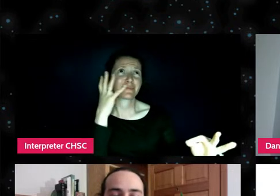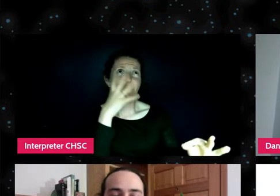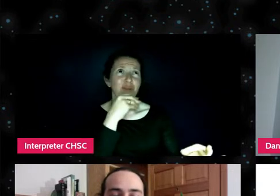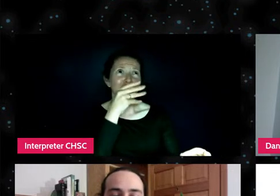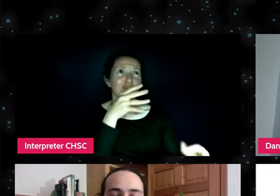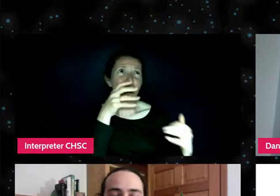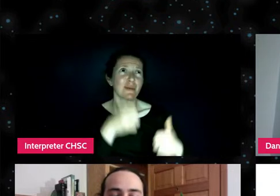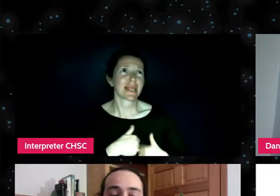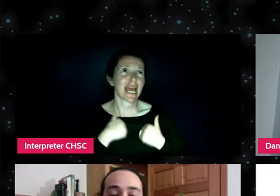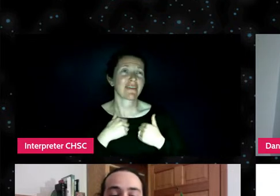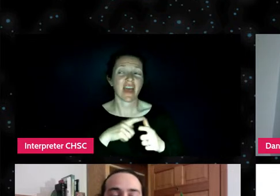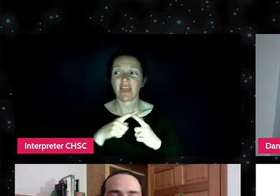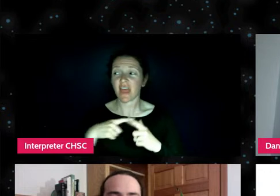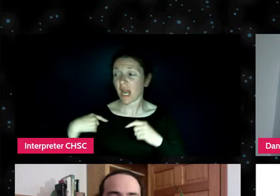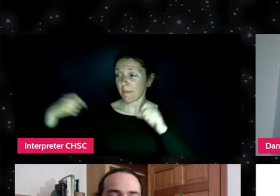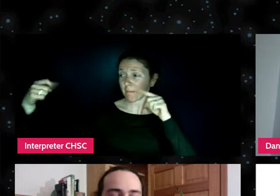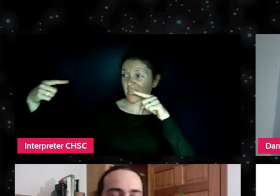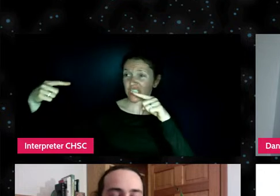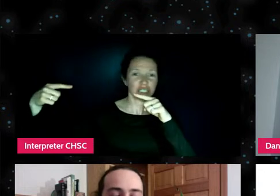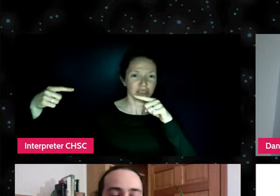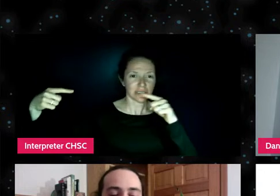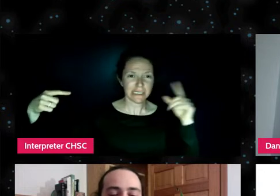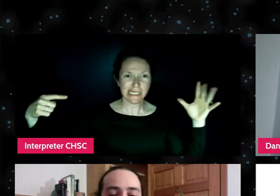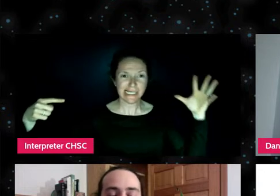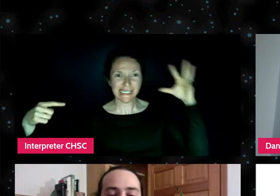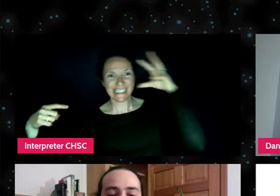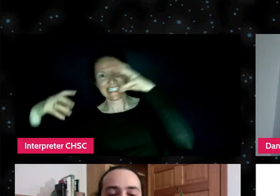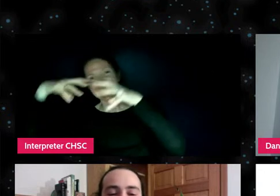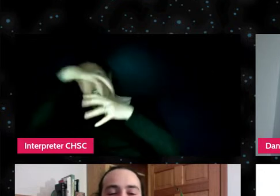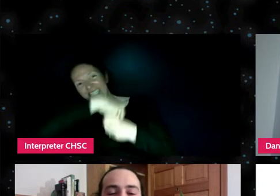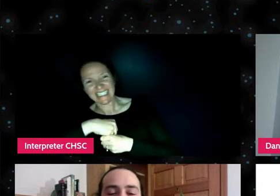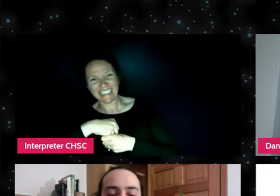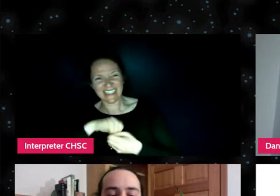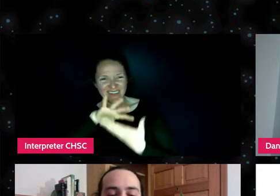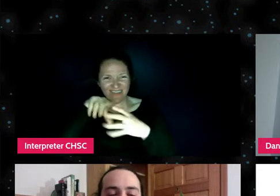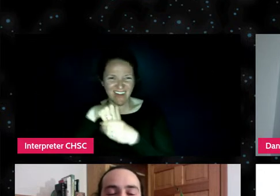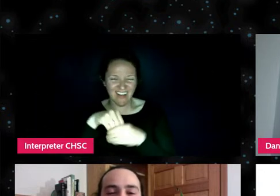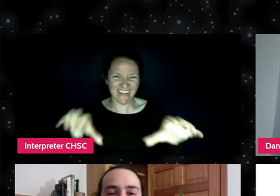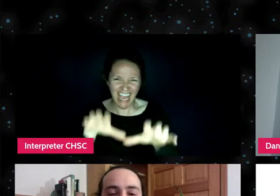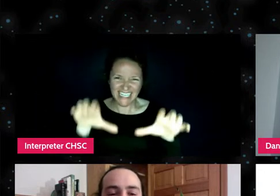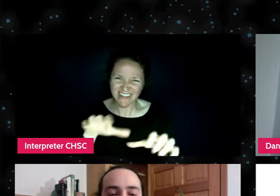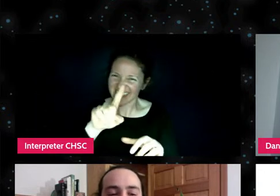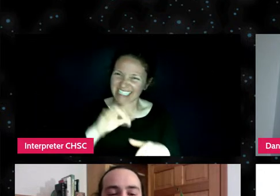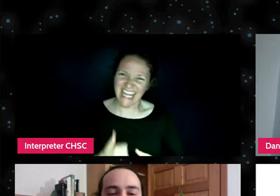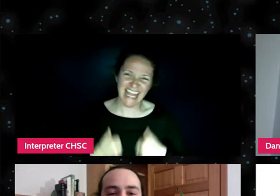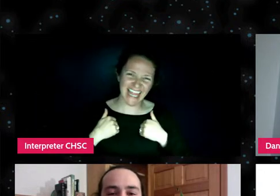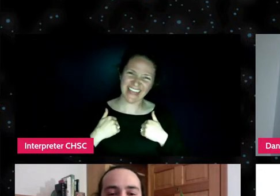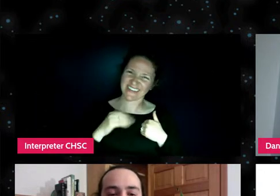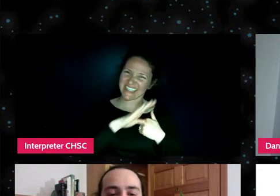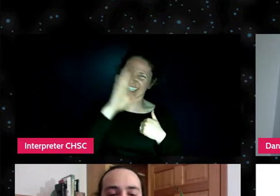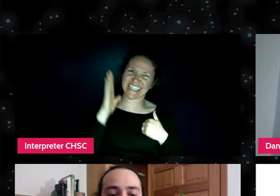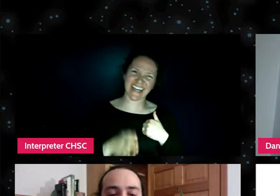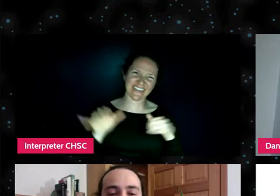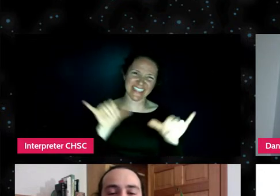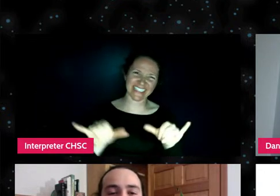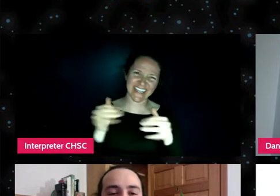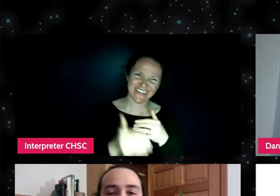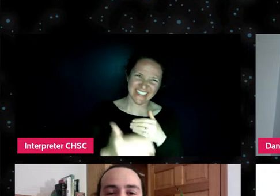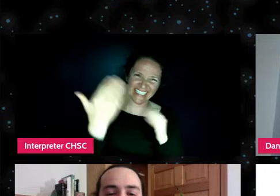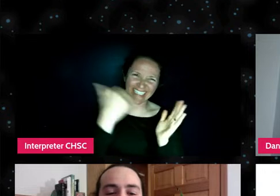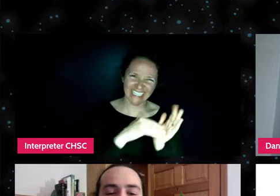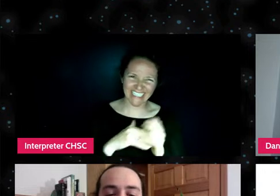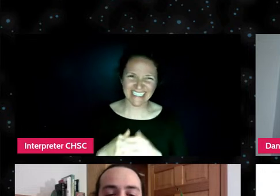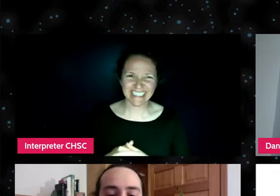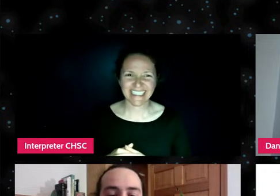came along and corrupted him and sort of brought him into the activism sphere, and his life has never quite been the same, but we're very glad.